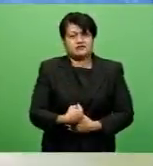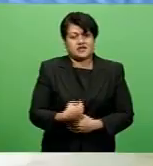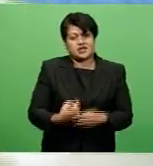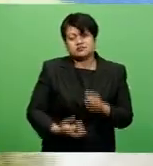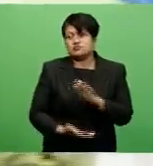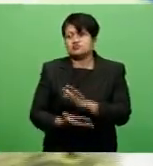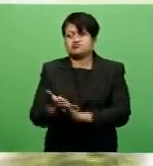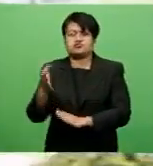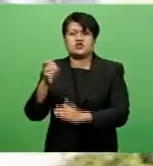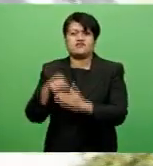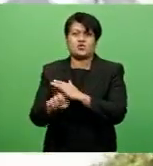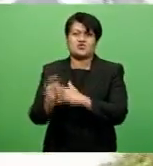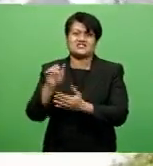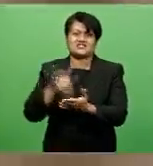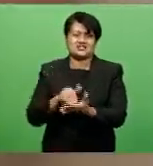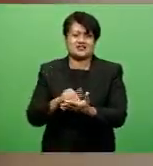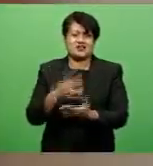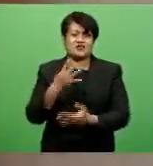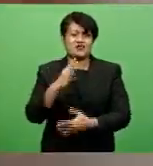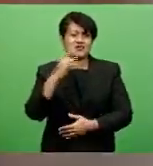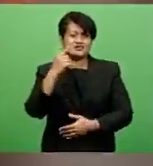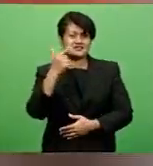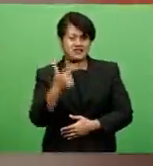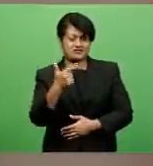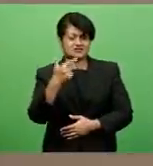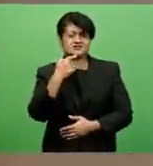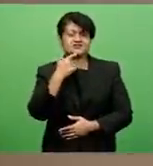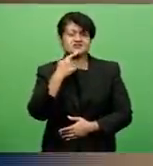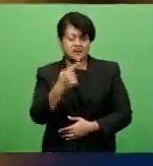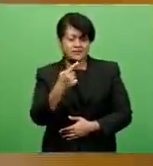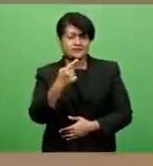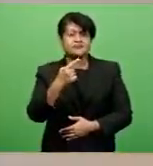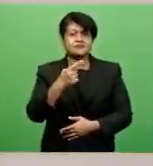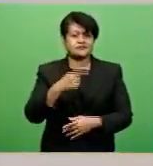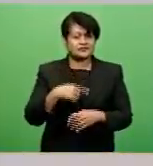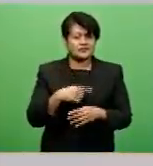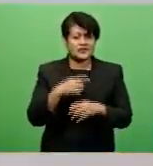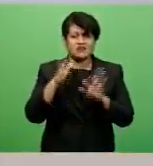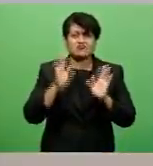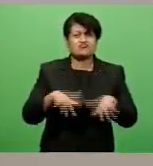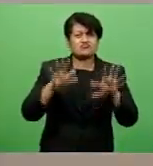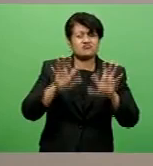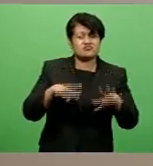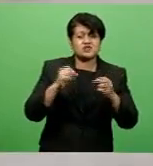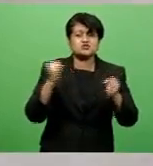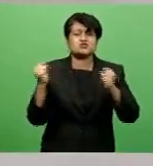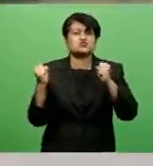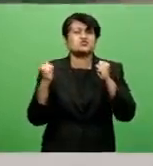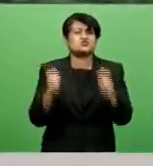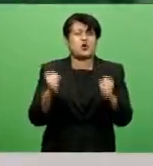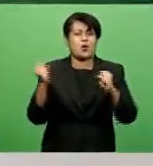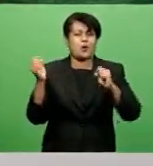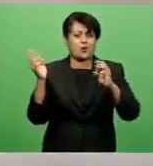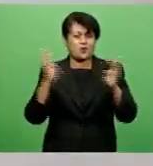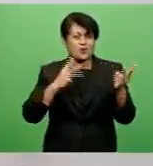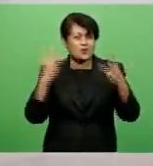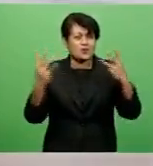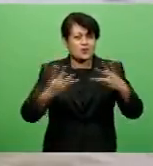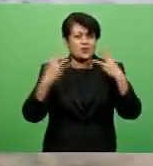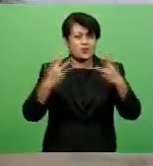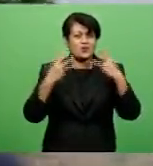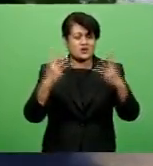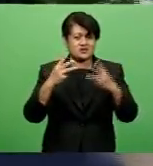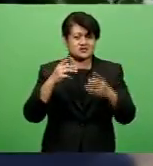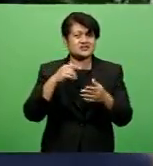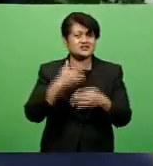here. 47-year-old Litian Baramoa says along with the persistent heavy rain, strong wind picked up around midday, prompting